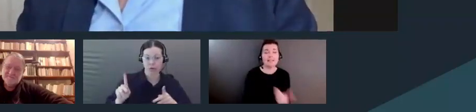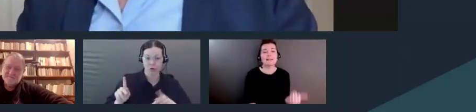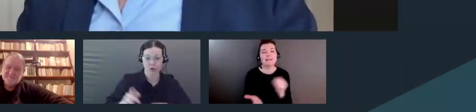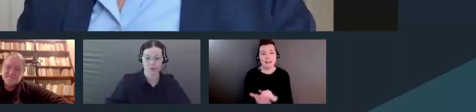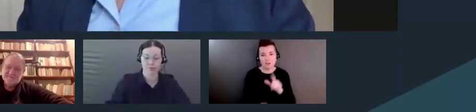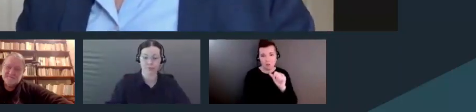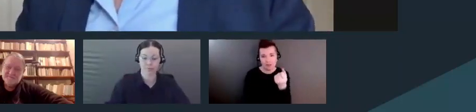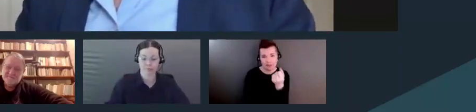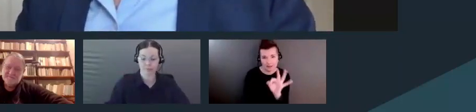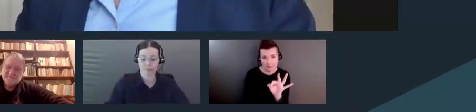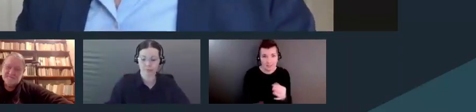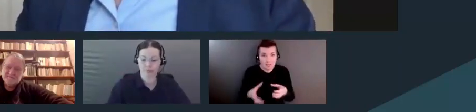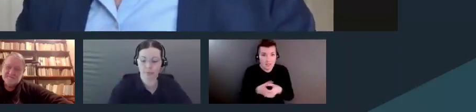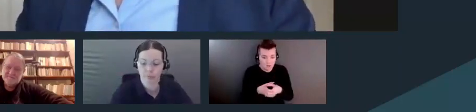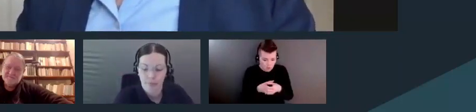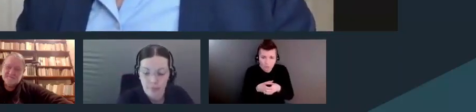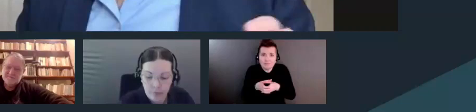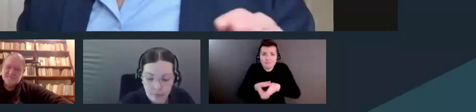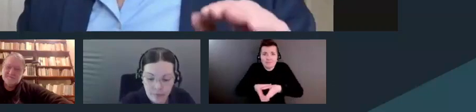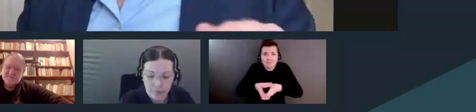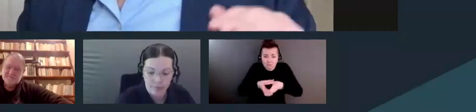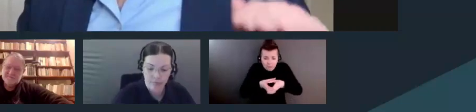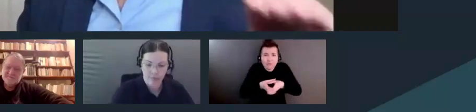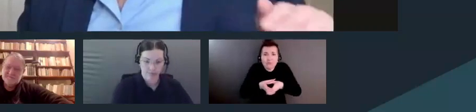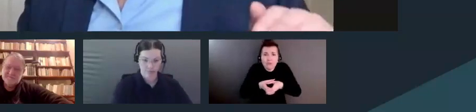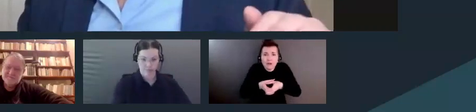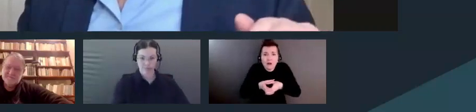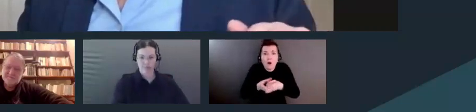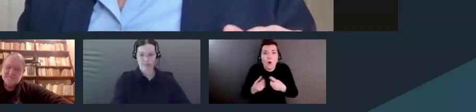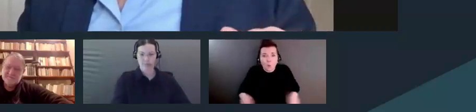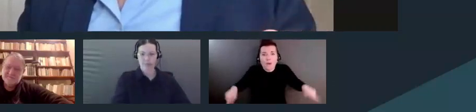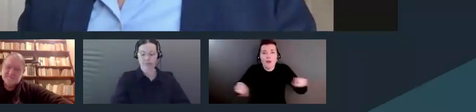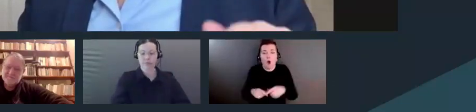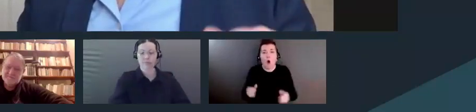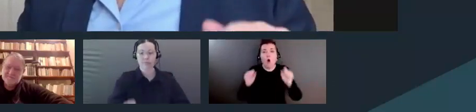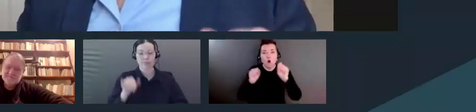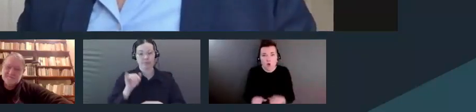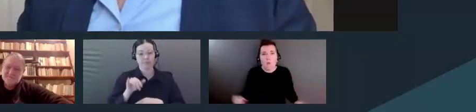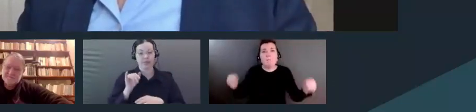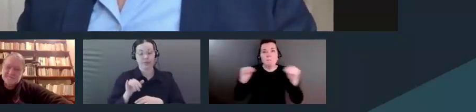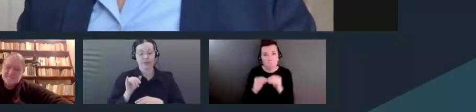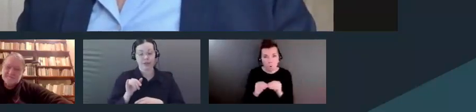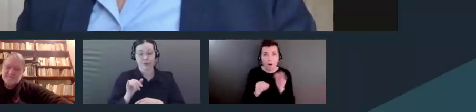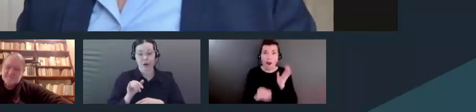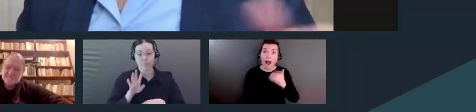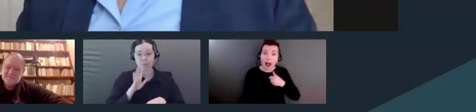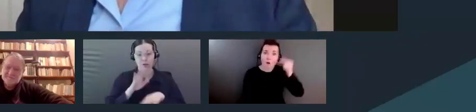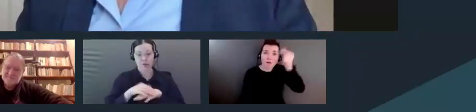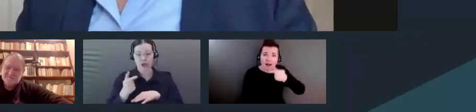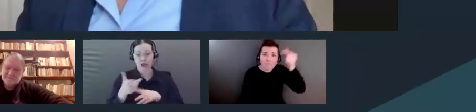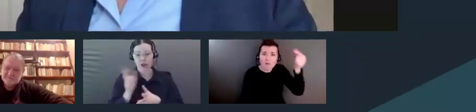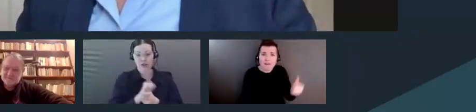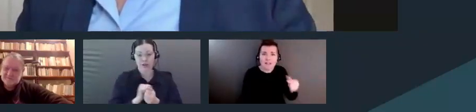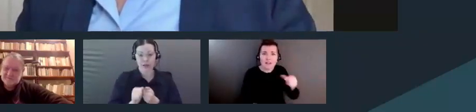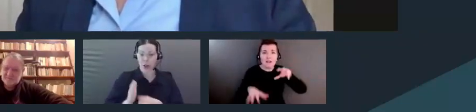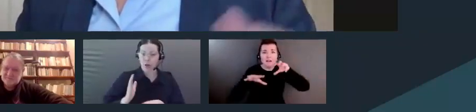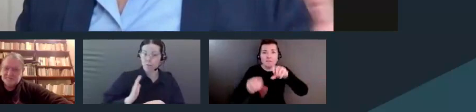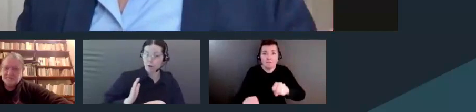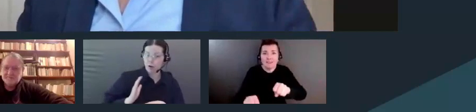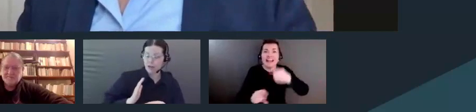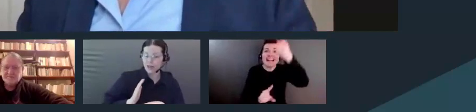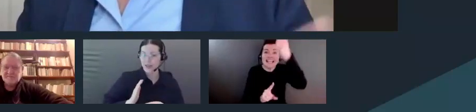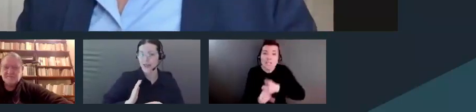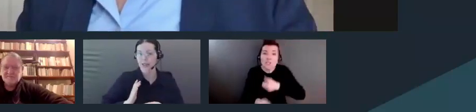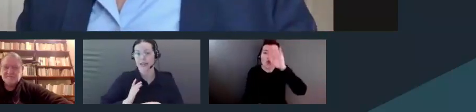more could be done. Since it's our government doing the colonizing, every student ought to be doing their school essays on this